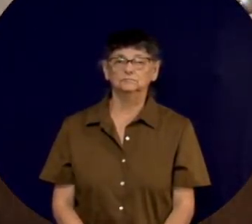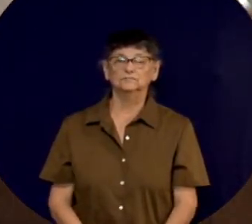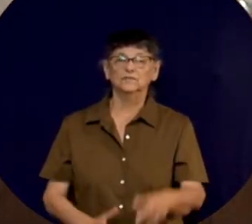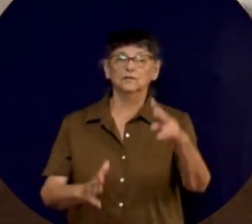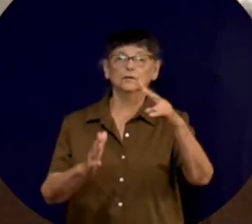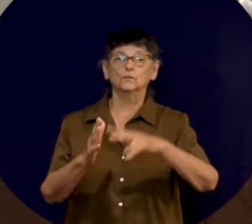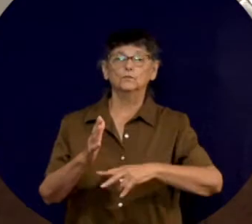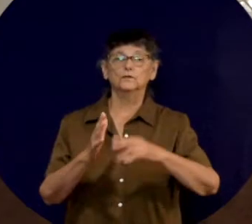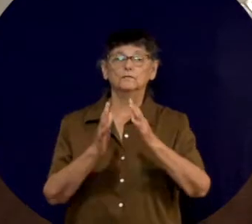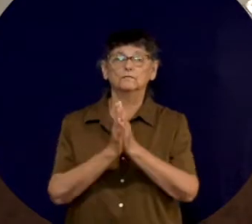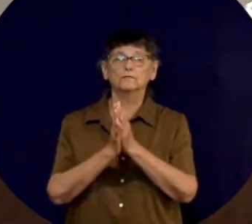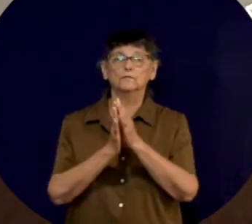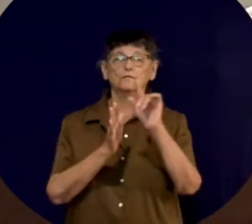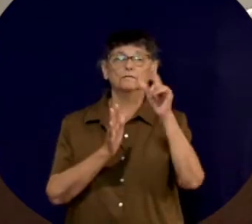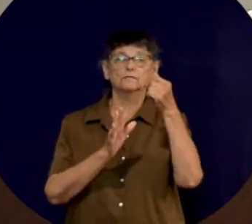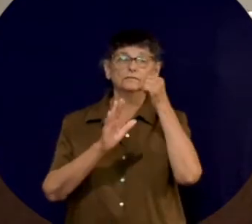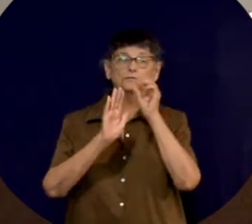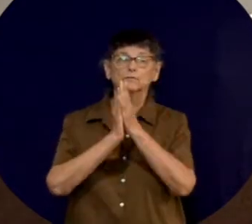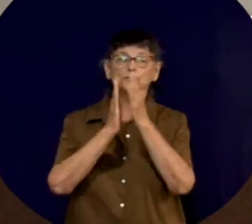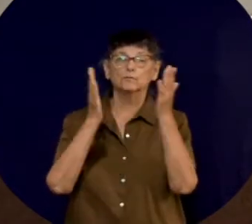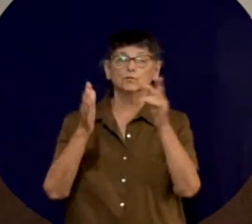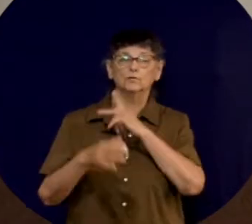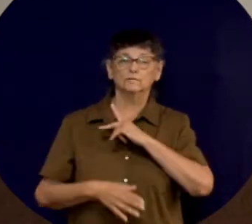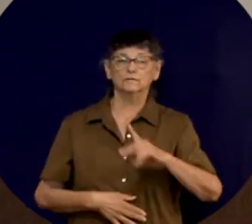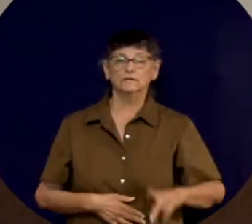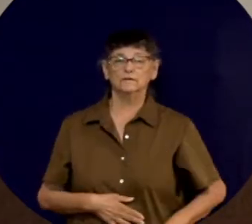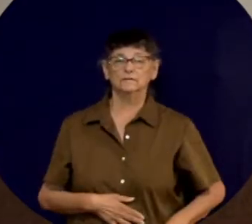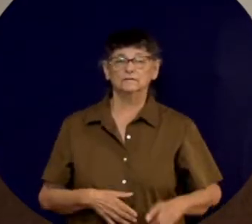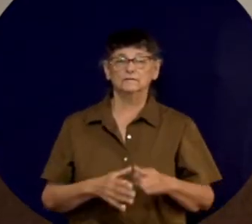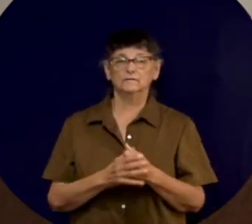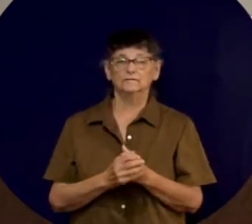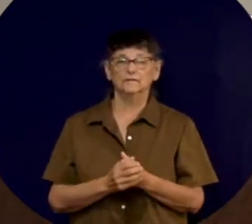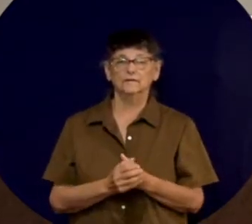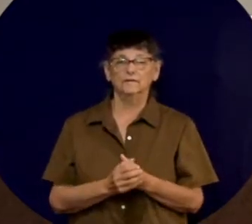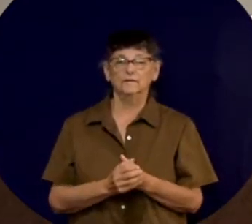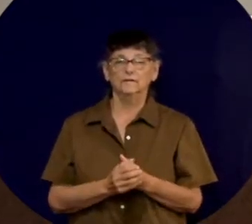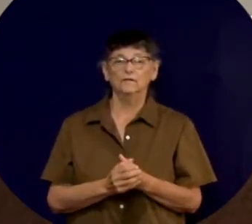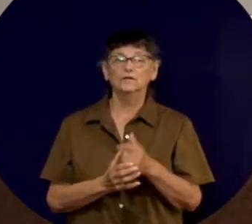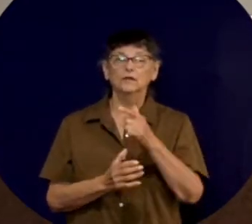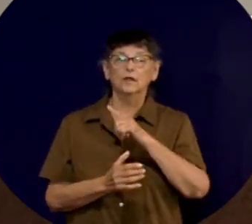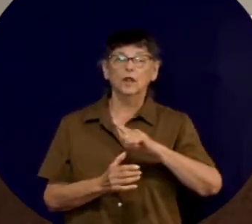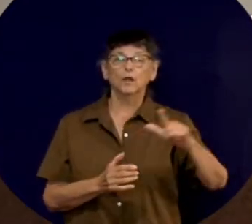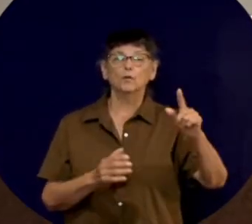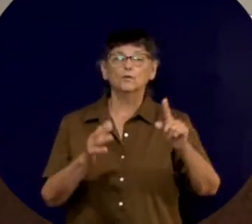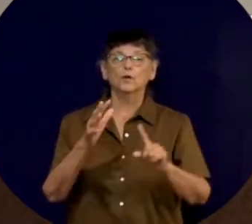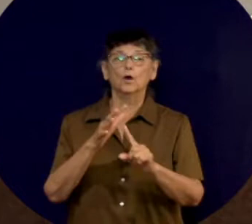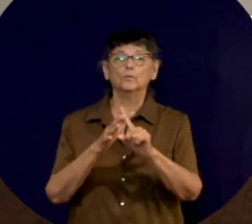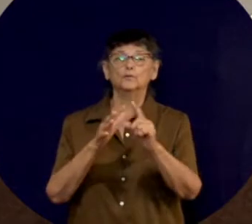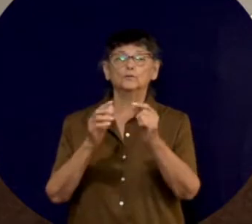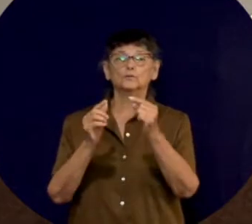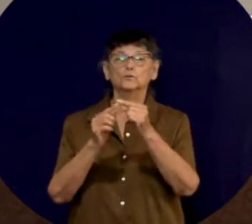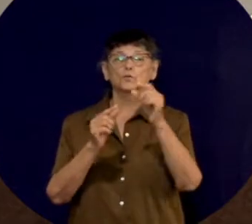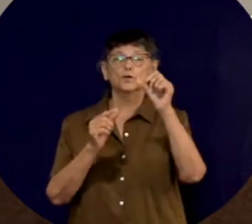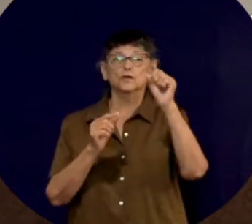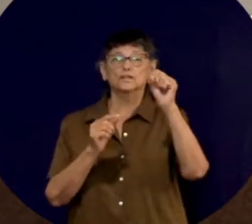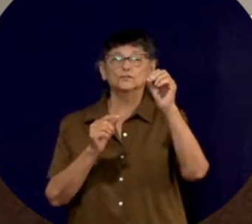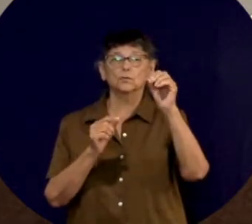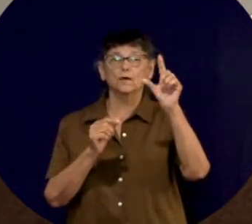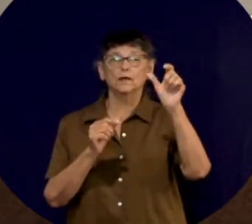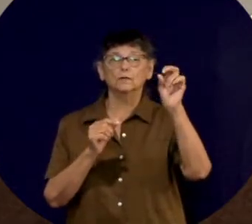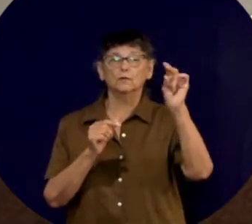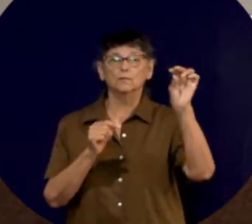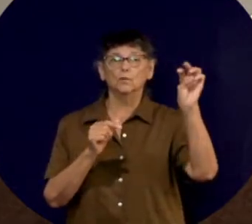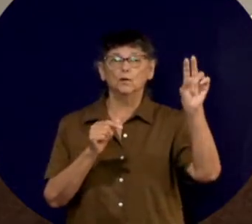A reading from the first book of Kings. The Lord appeared to Solomon in a dream